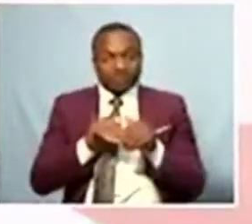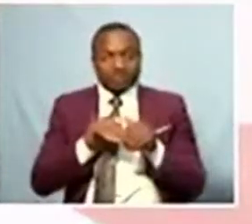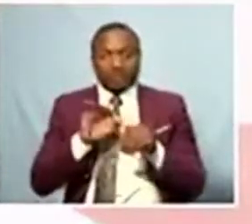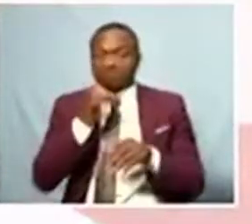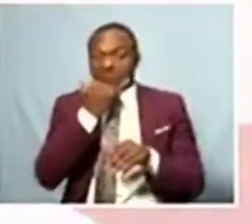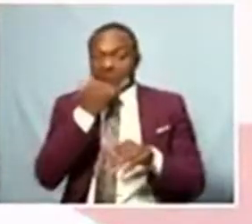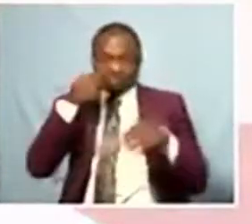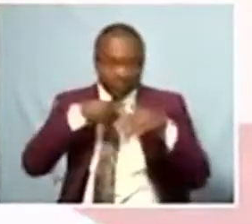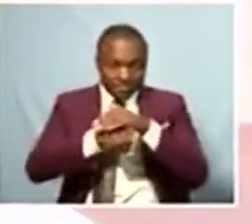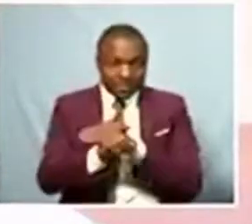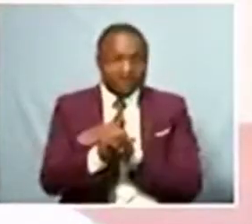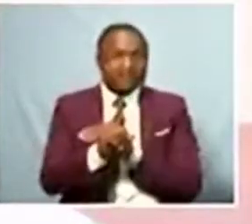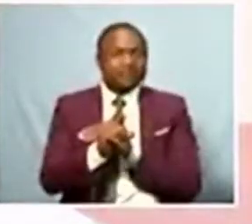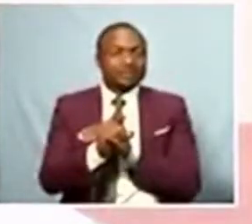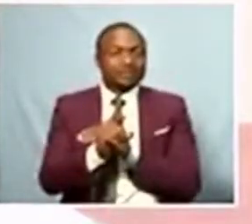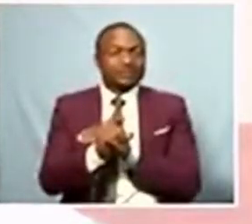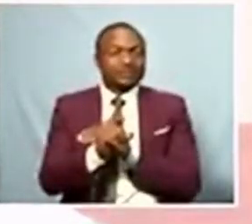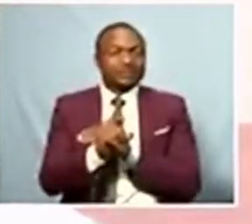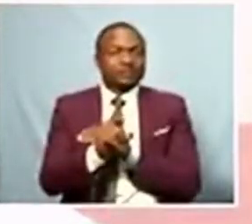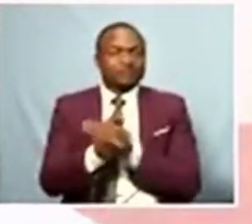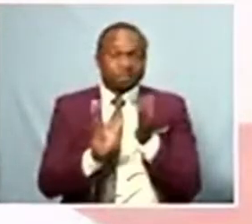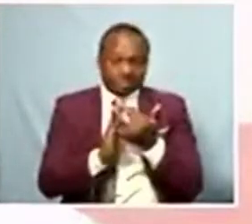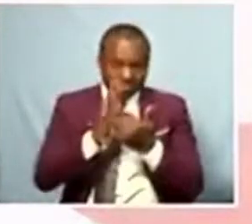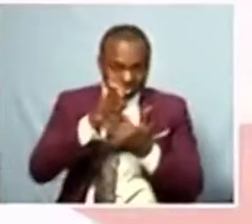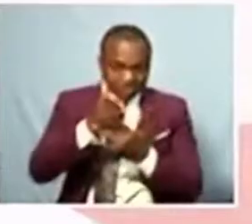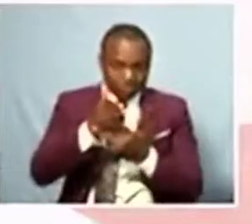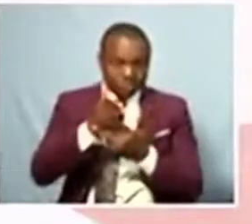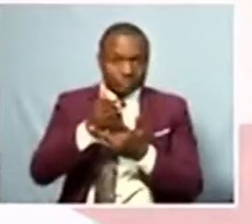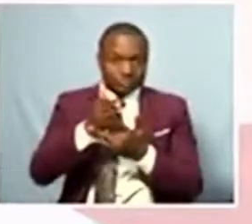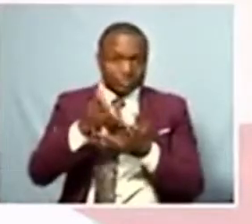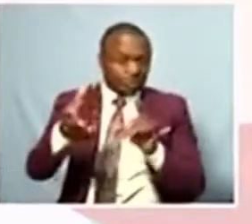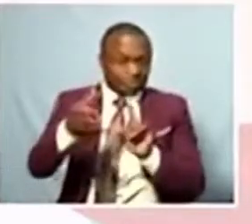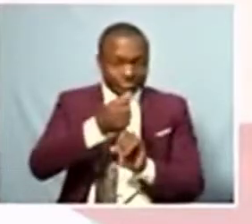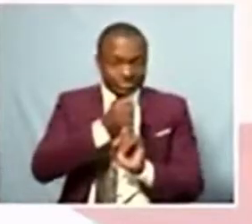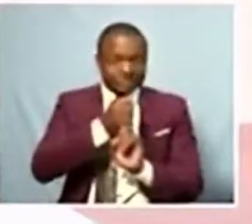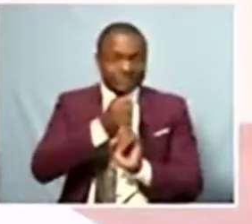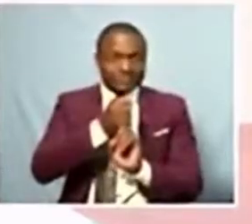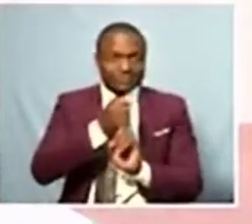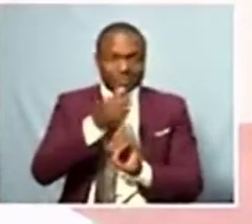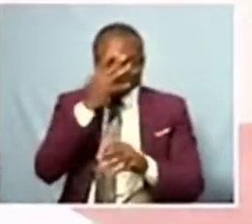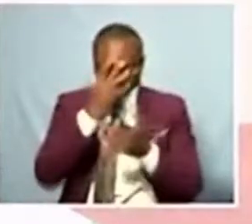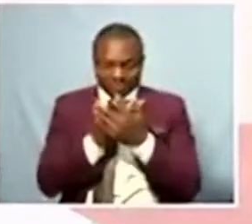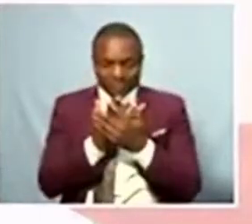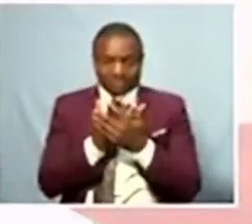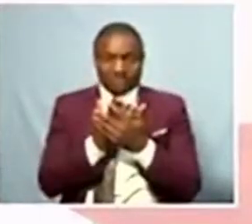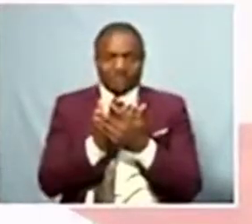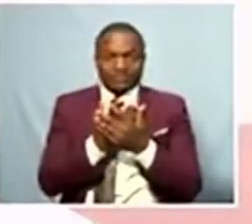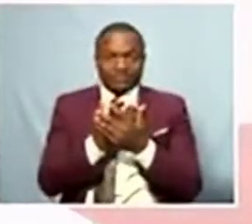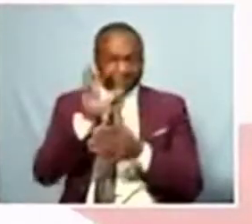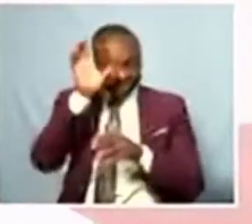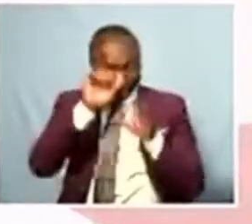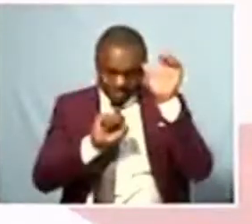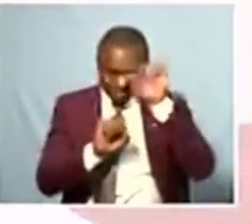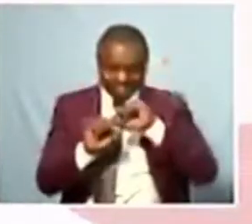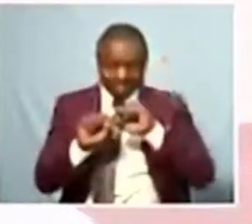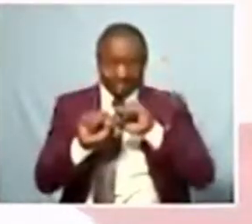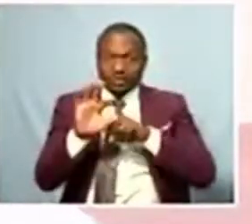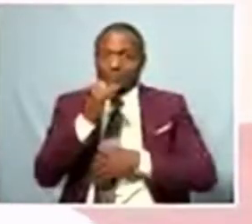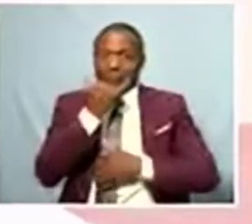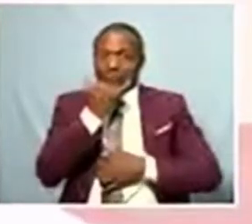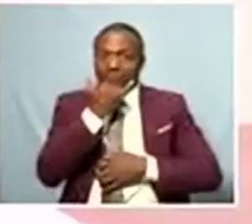crossing, detect and apprehend suspected illegal immigrants or